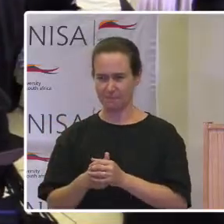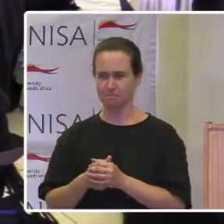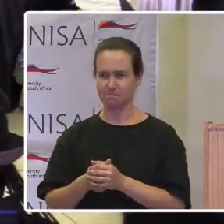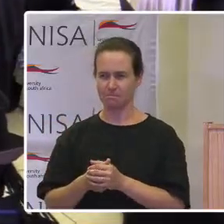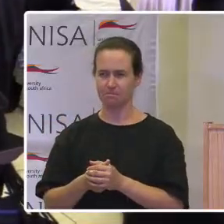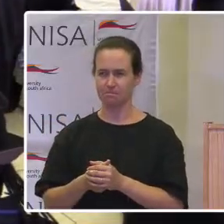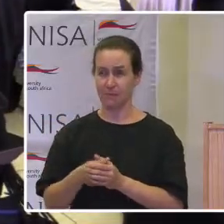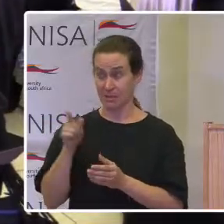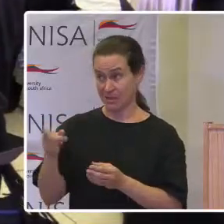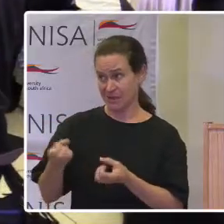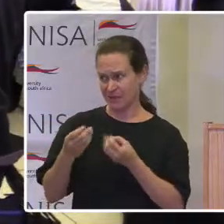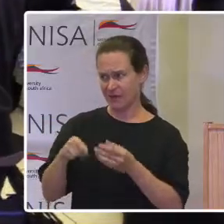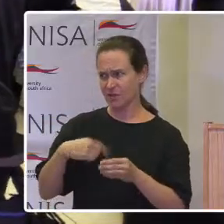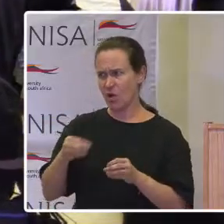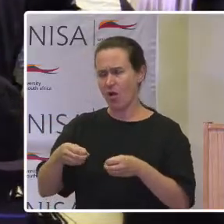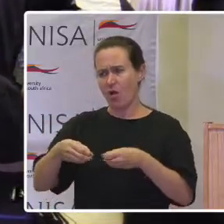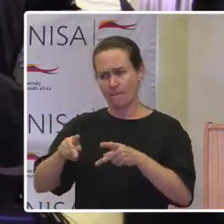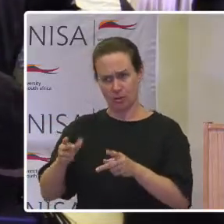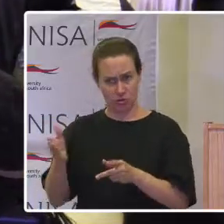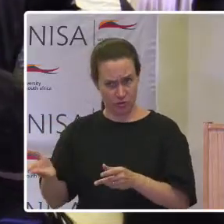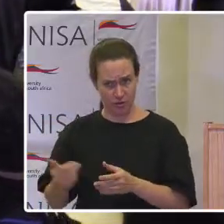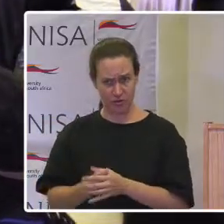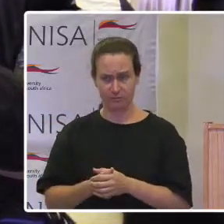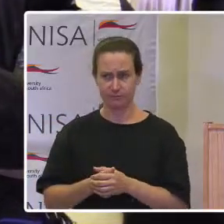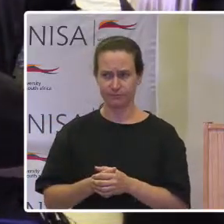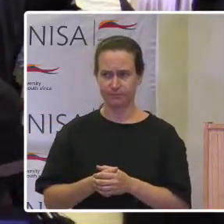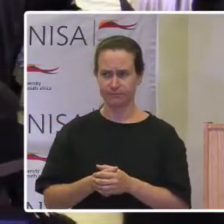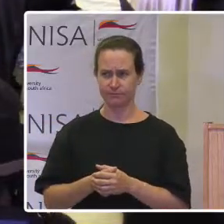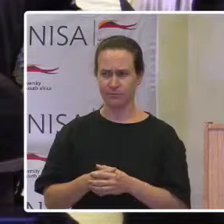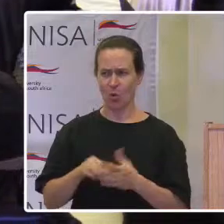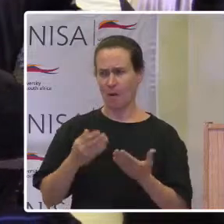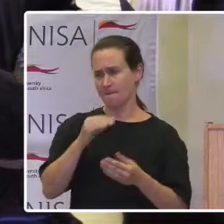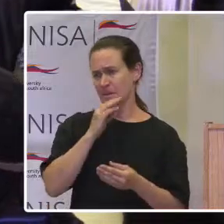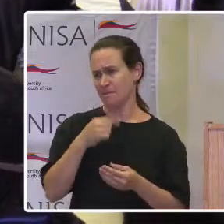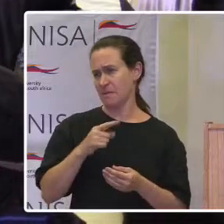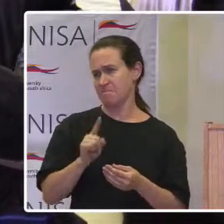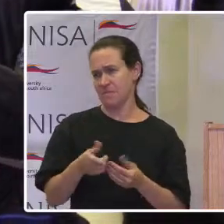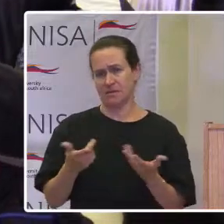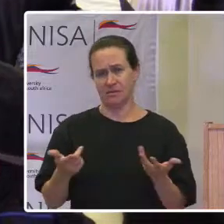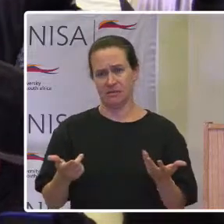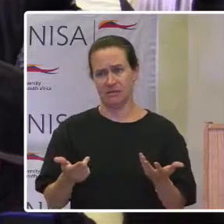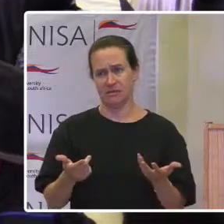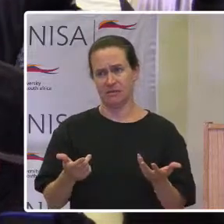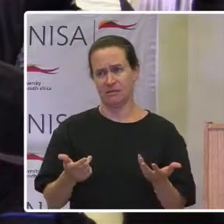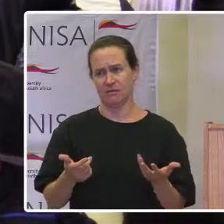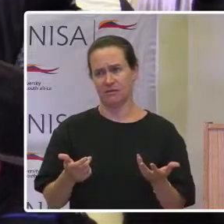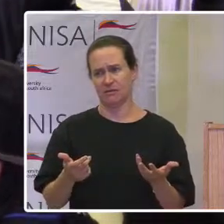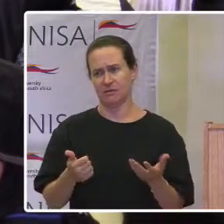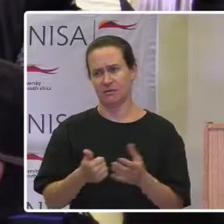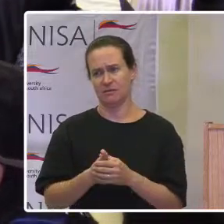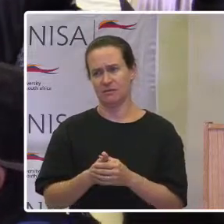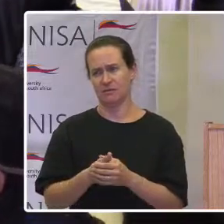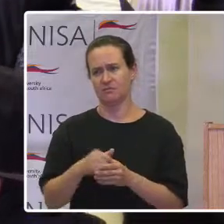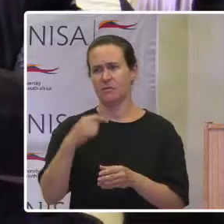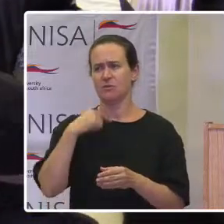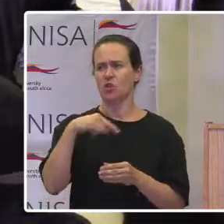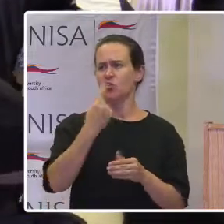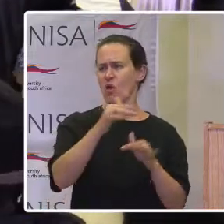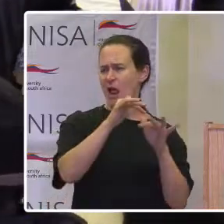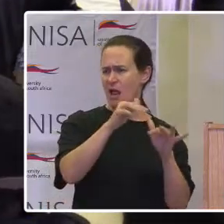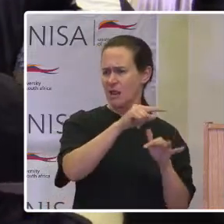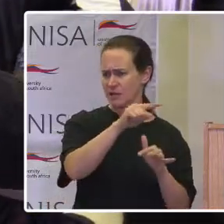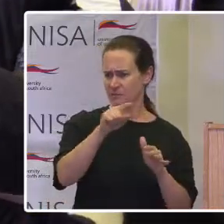have opportunities in that regards, or should I now go to cellular network providers to suggest